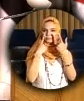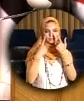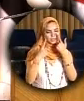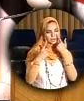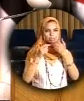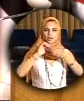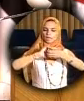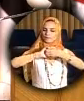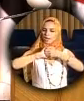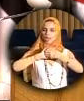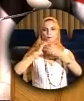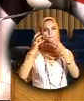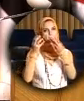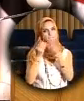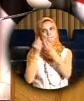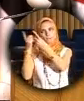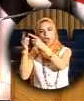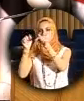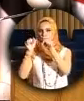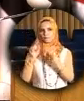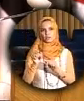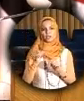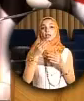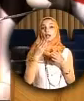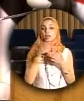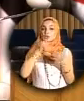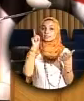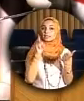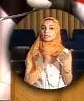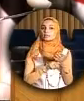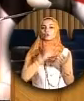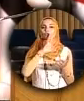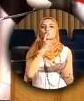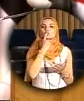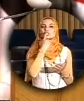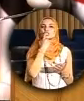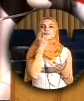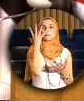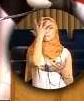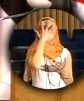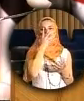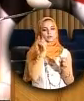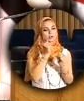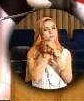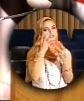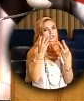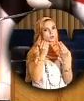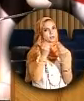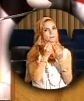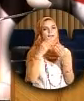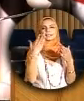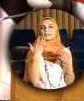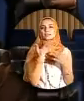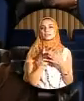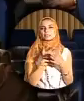sure that the youth of Africa work together to make this continent the best place in the whole world. So, ladies